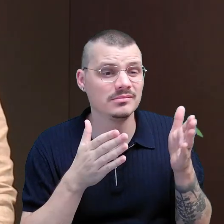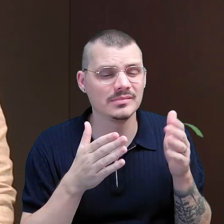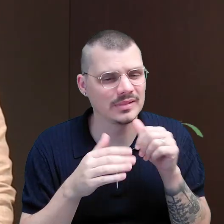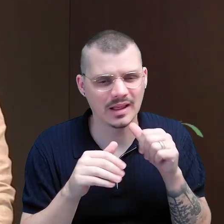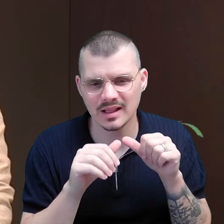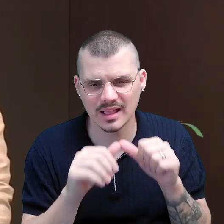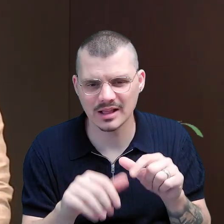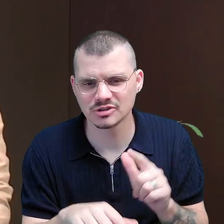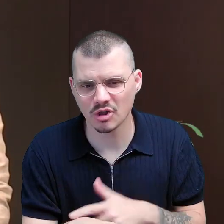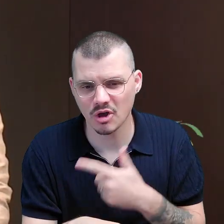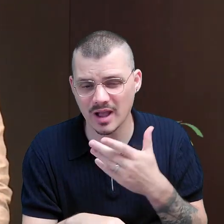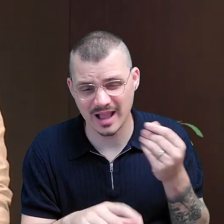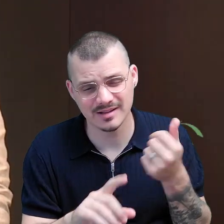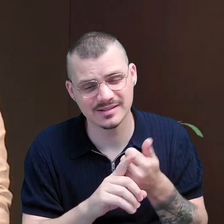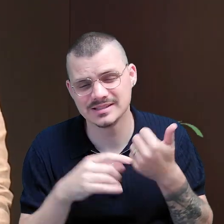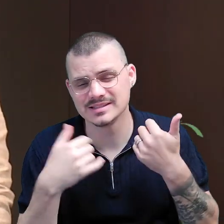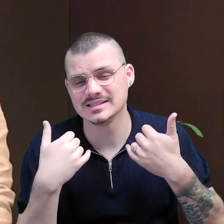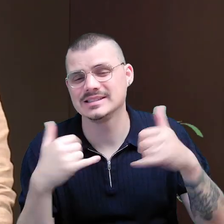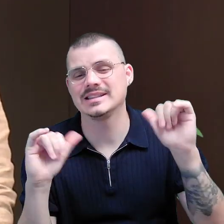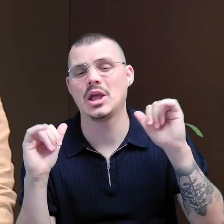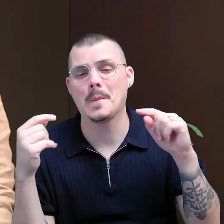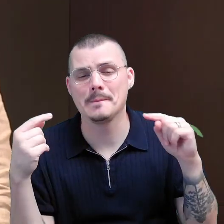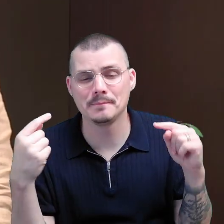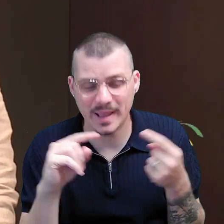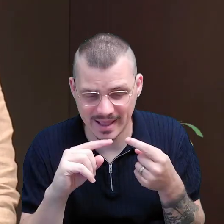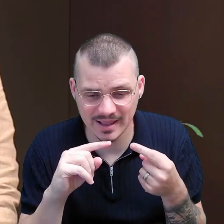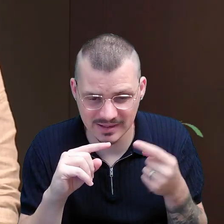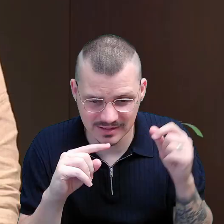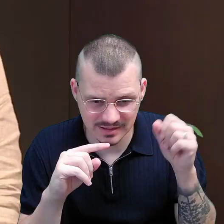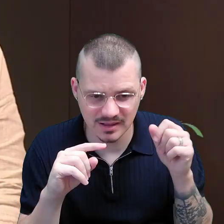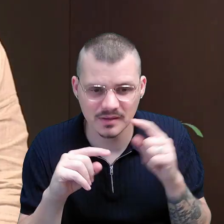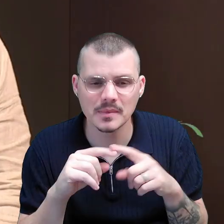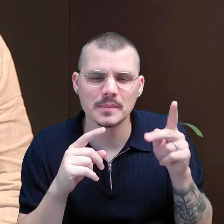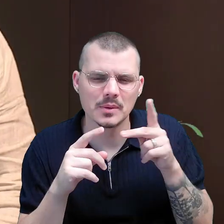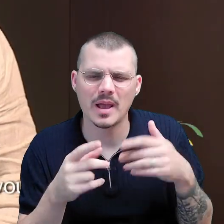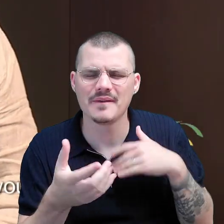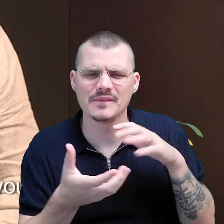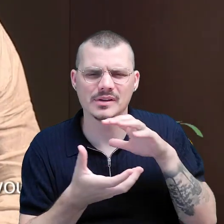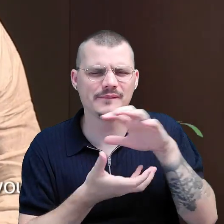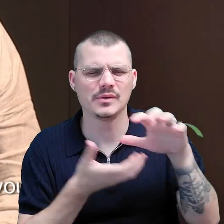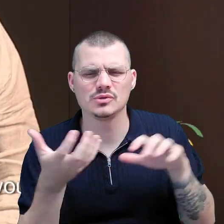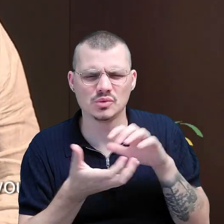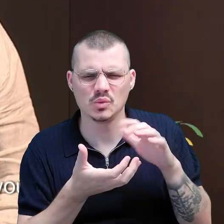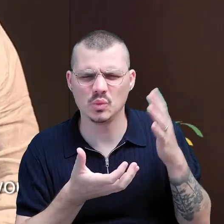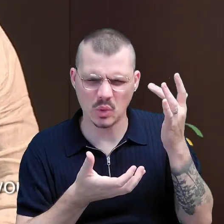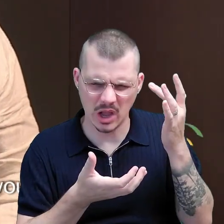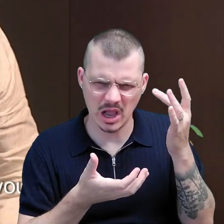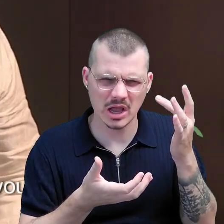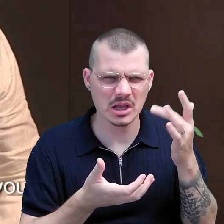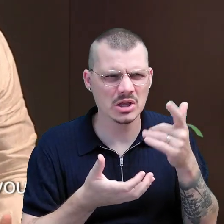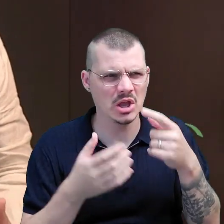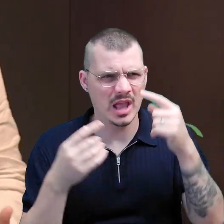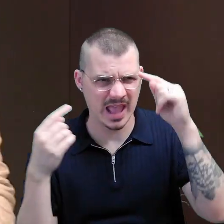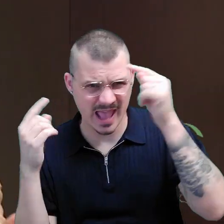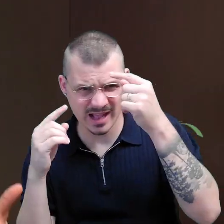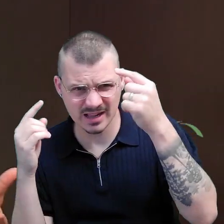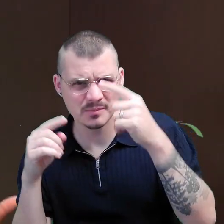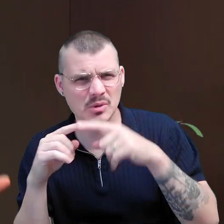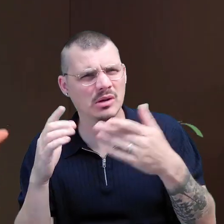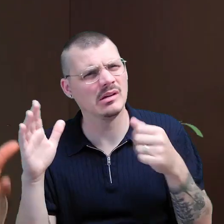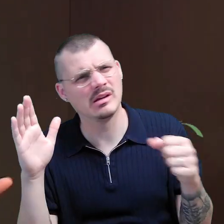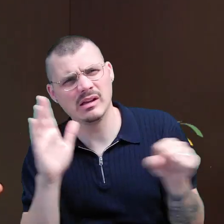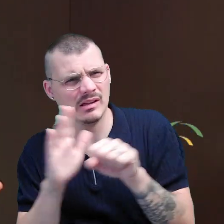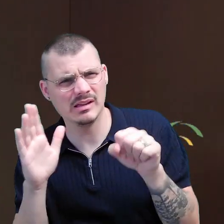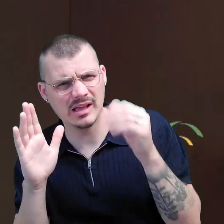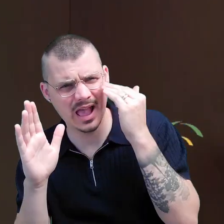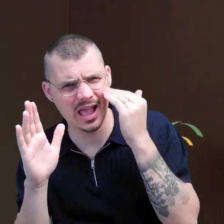long, and it's still pain. But when people have confusion about why would you hurt a